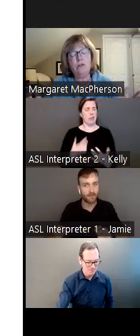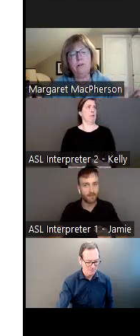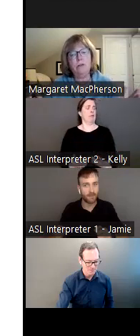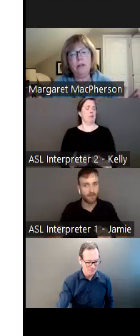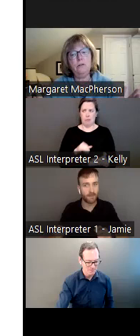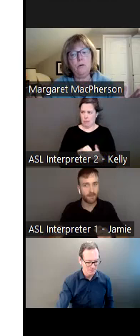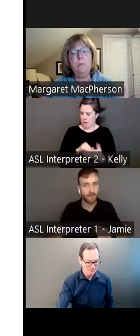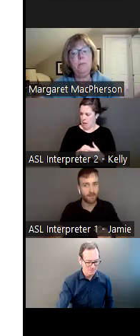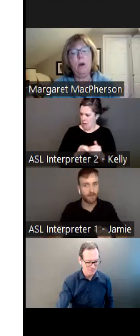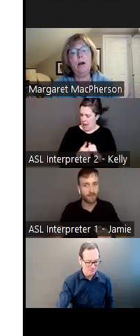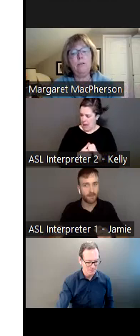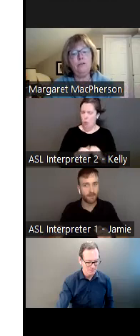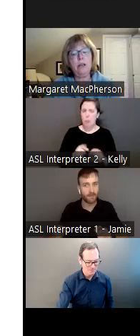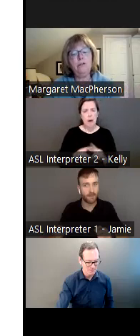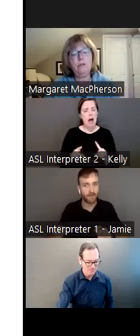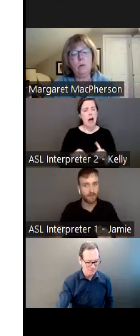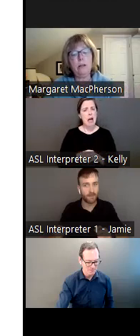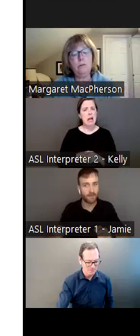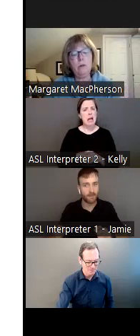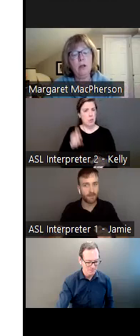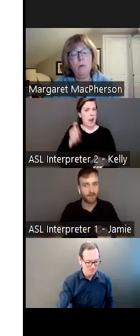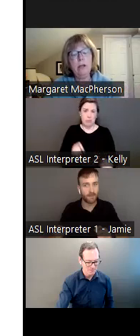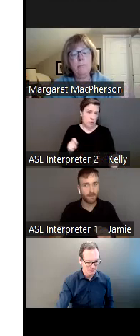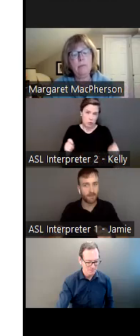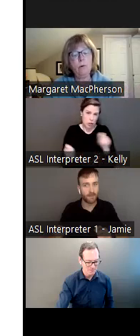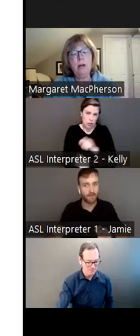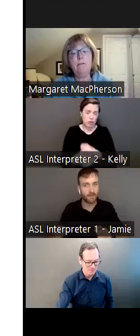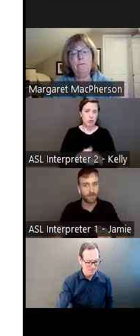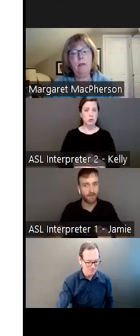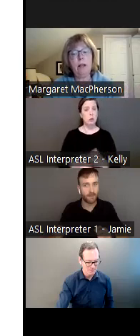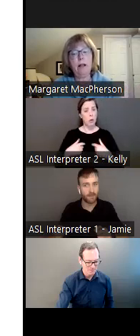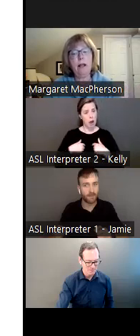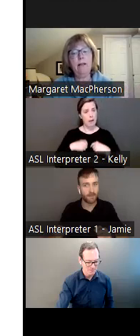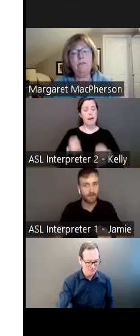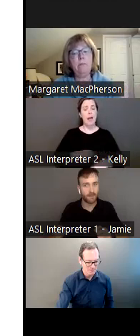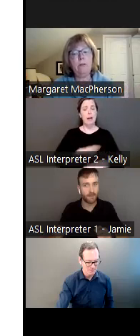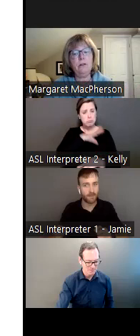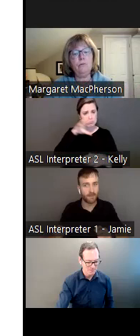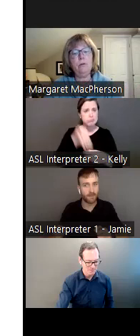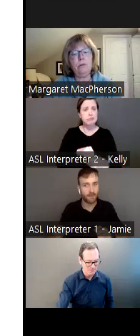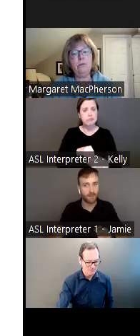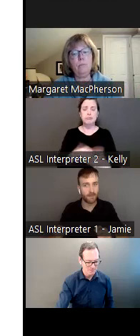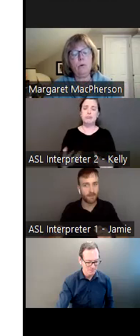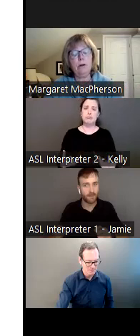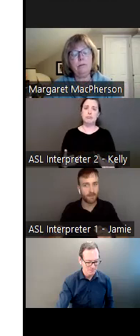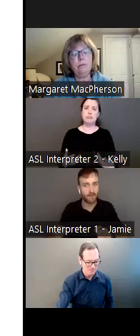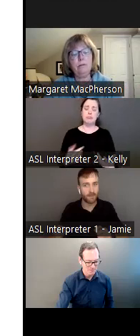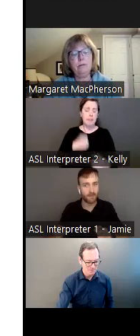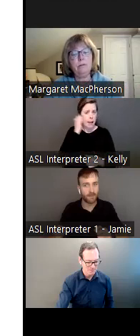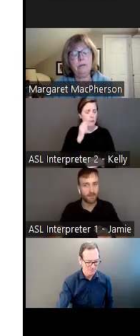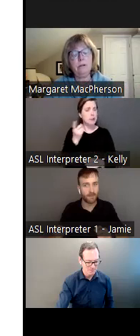need to change. And so being part of the change is a way to wake up in the morning and feel like I have something to contribute that's